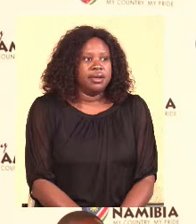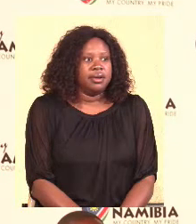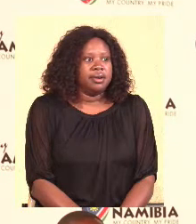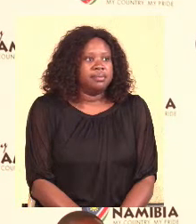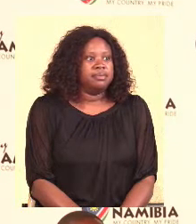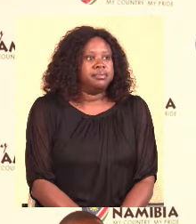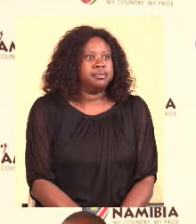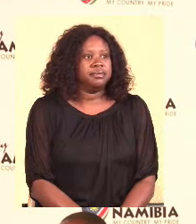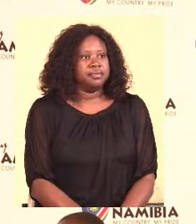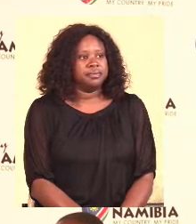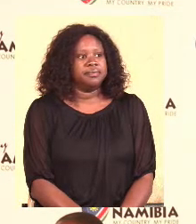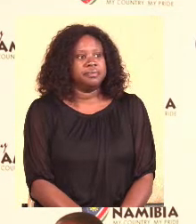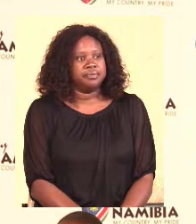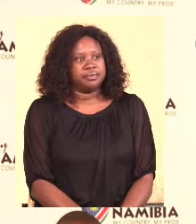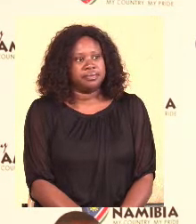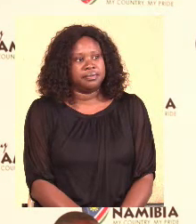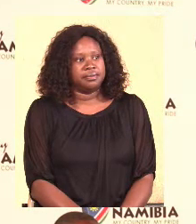we round up this session.